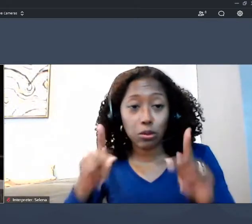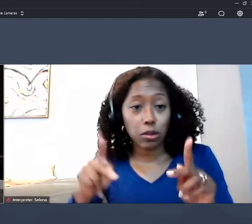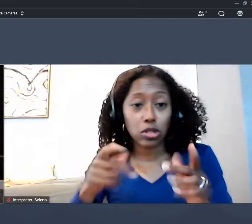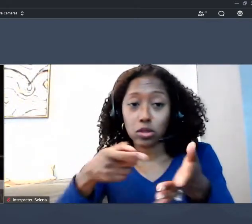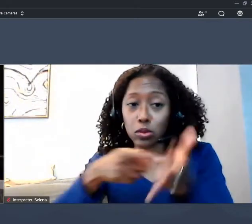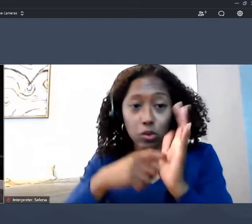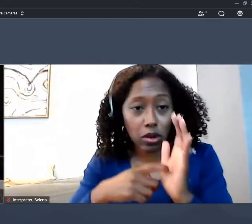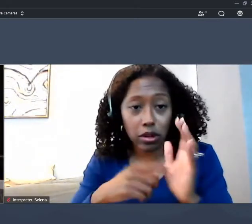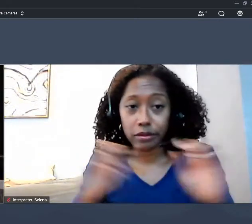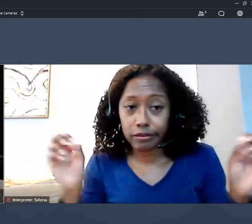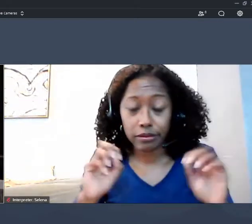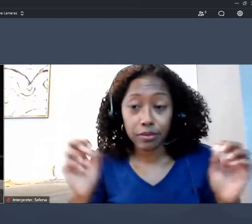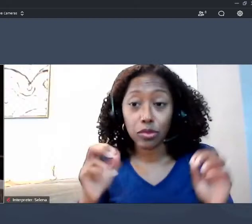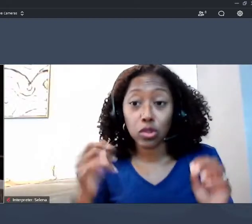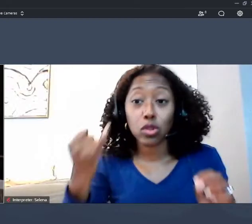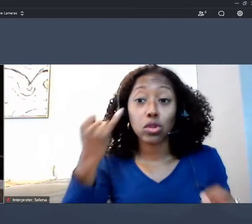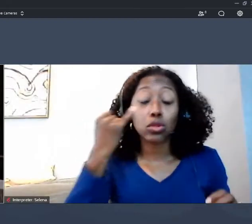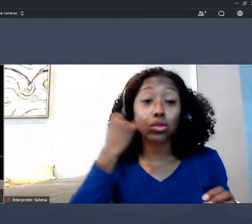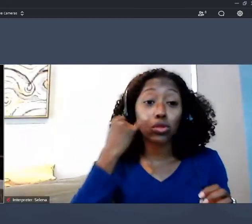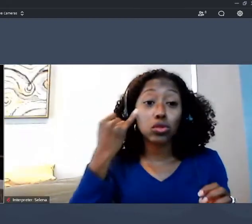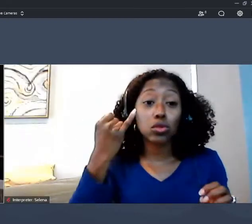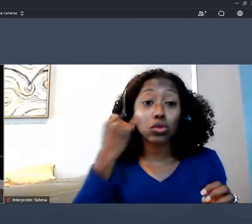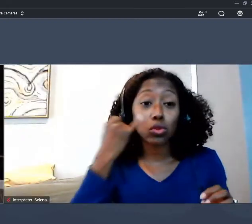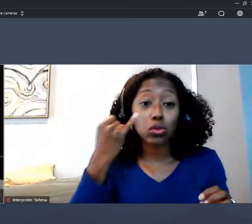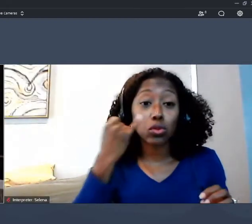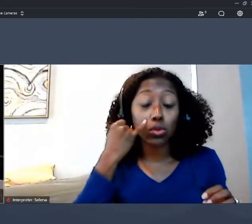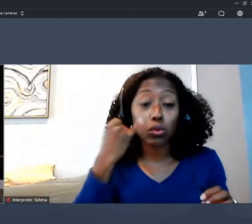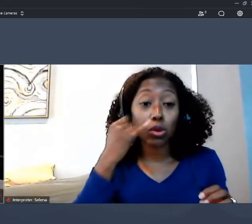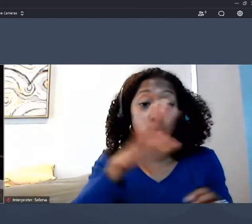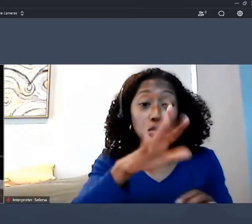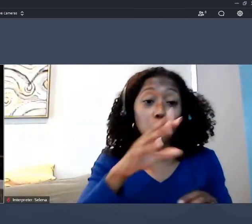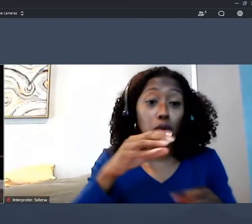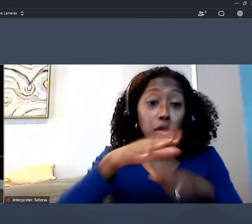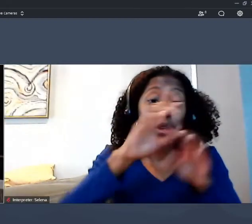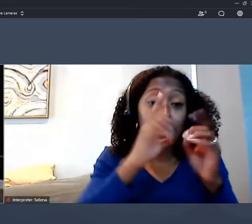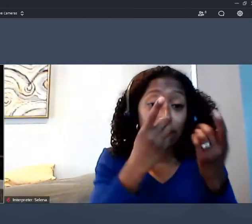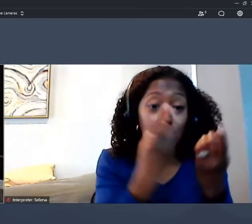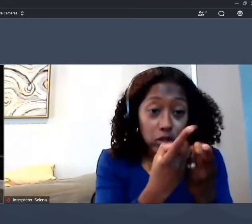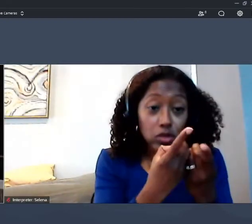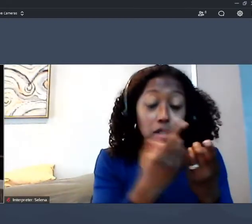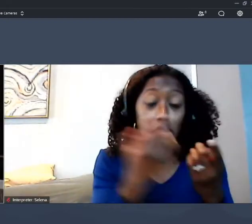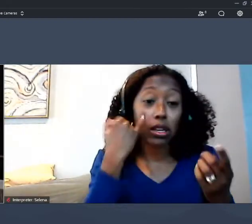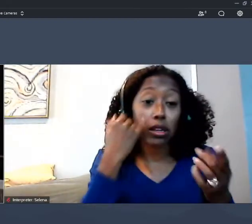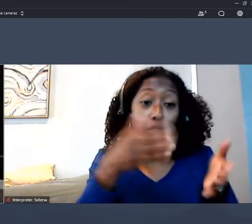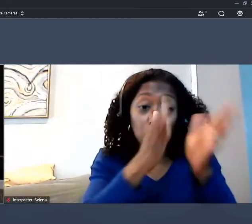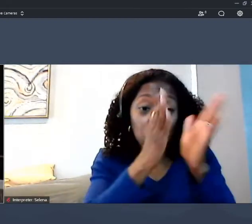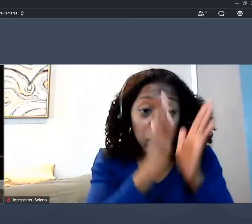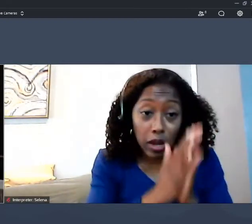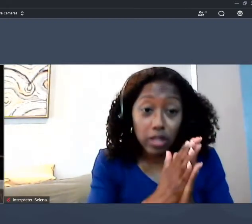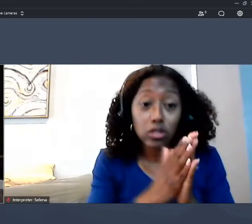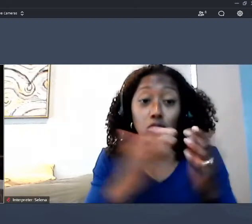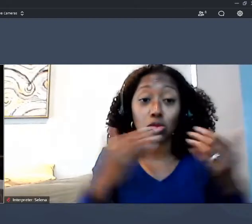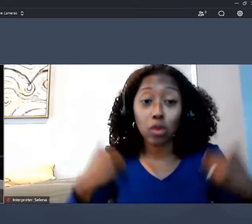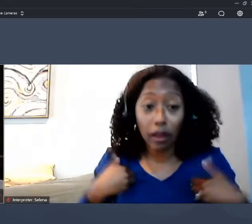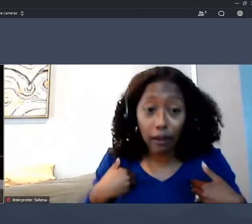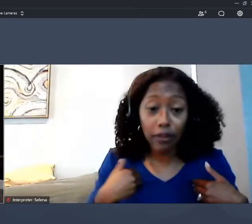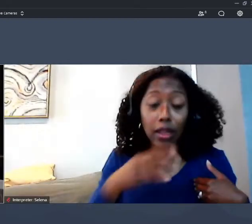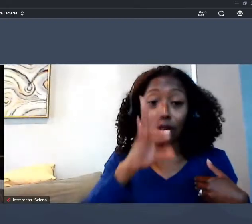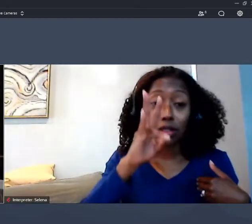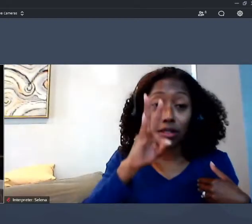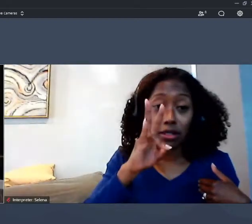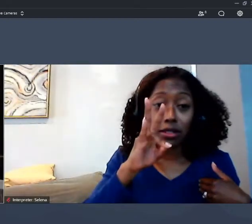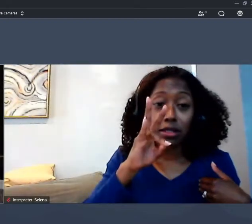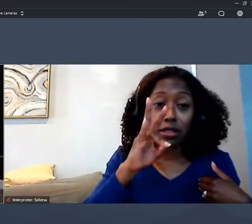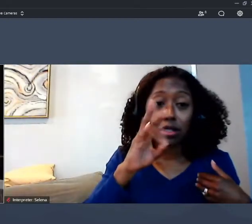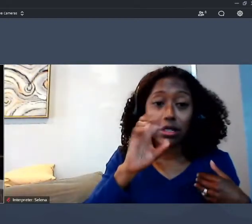districts, if you request speed humps, you do have to have a petition with 70% of the signatures on the street to obtain those speed